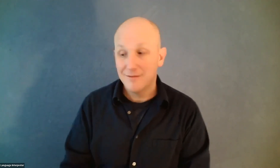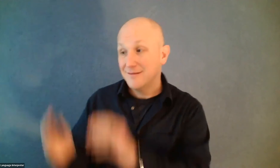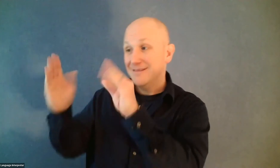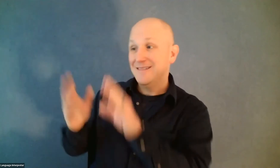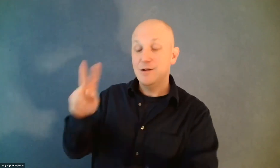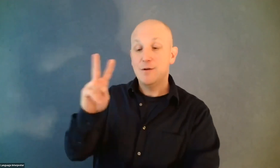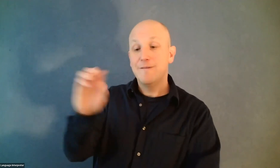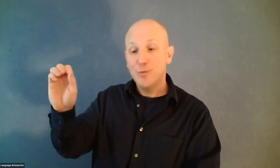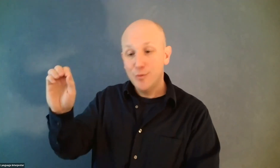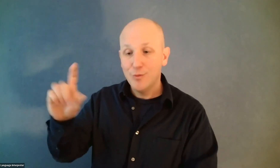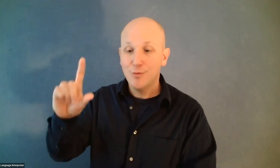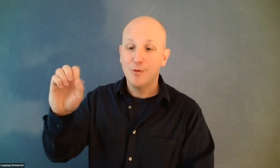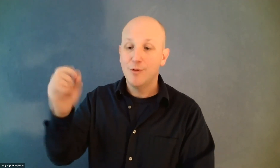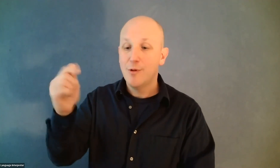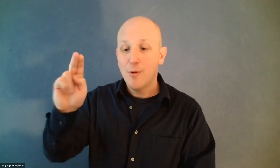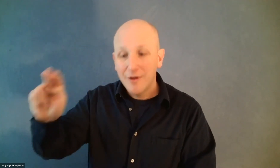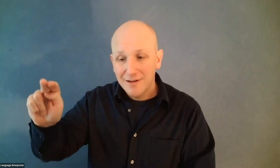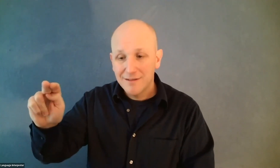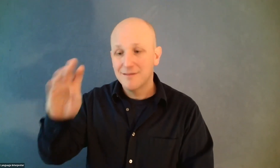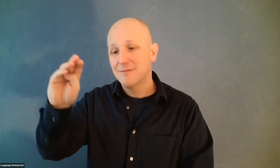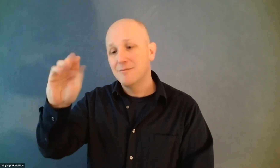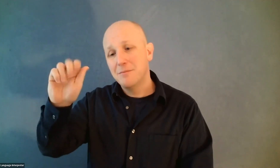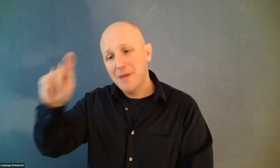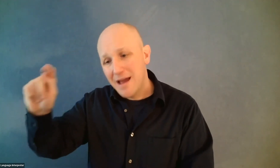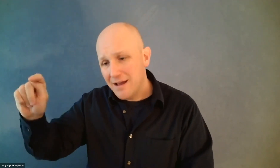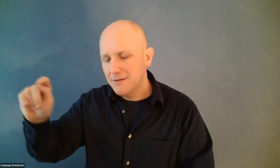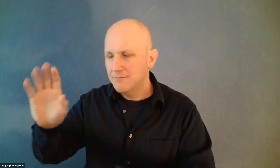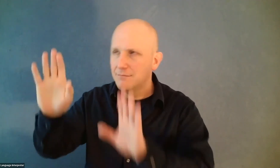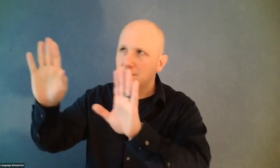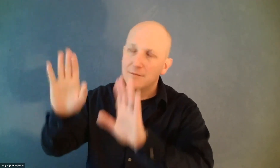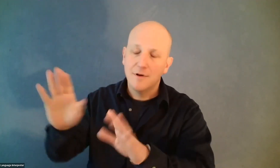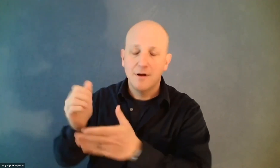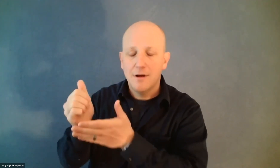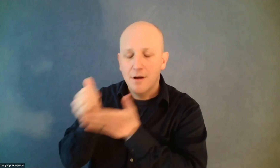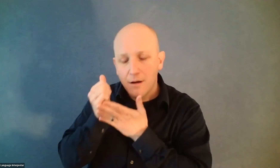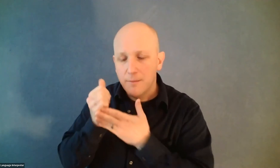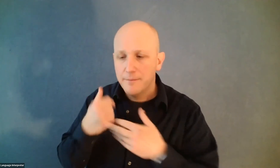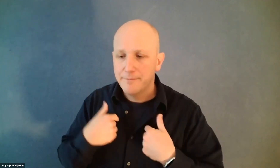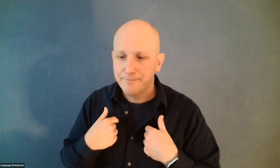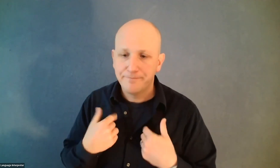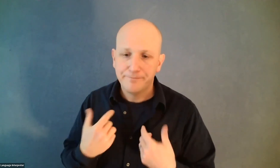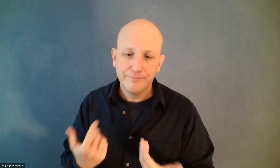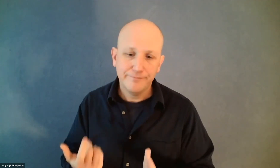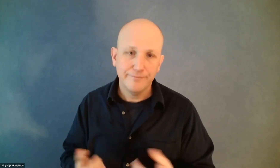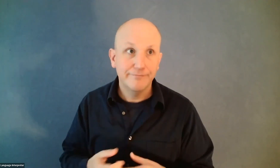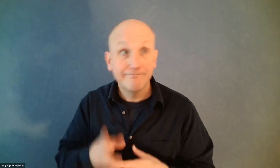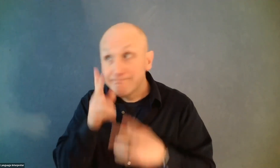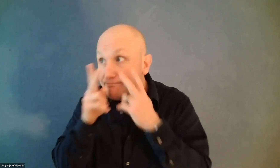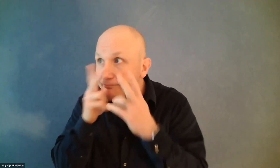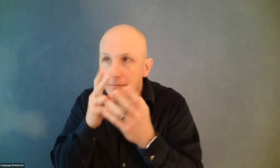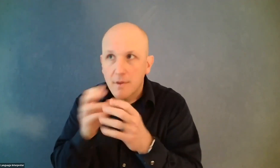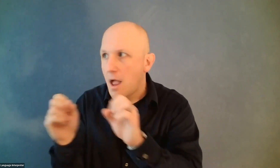Logan, Matt, they all been great in helping me to see all the opportunities that